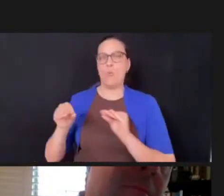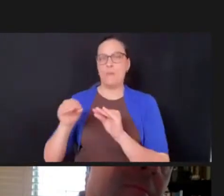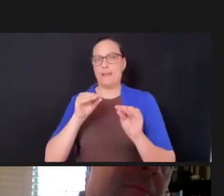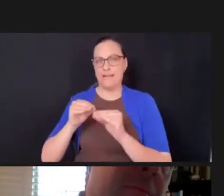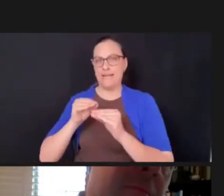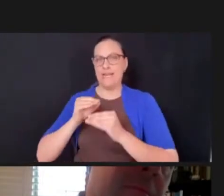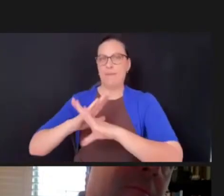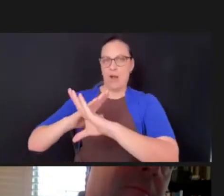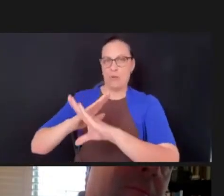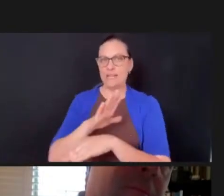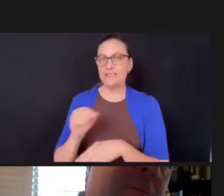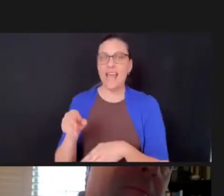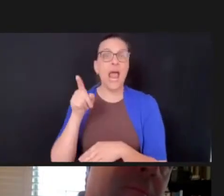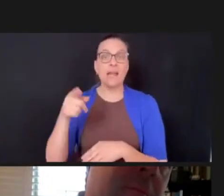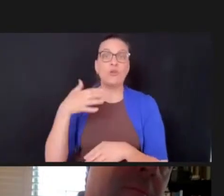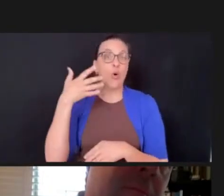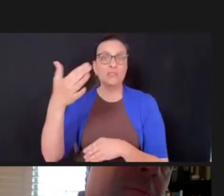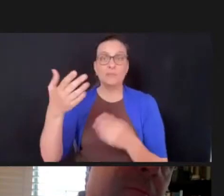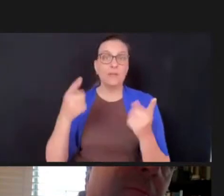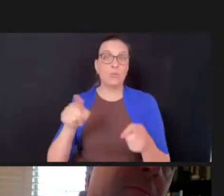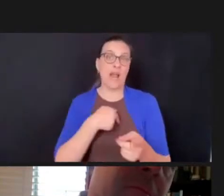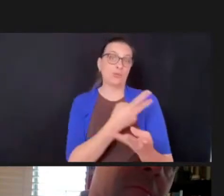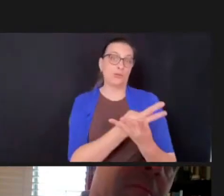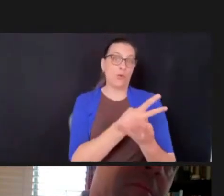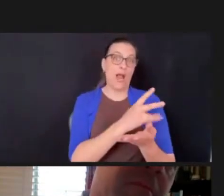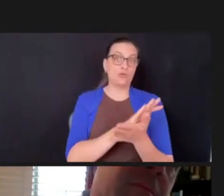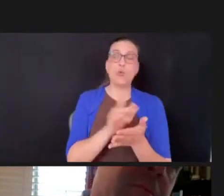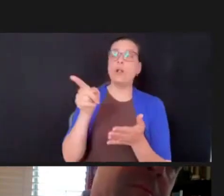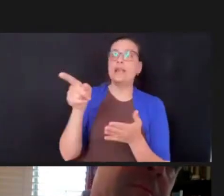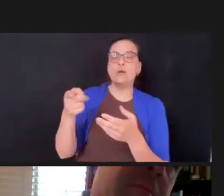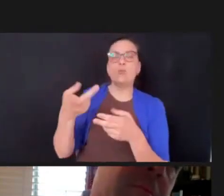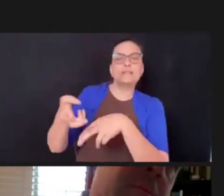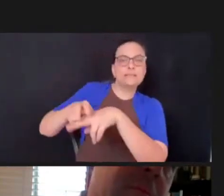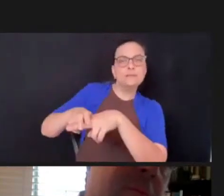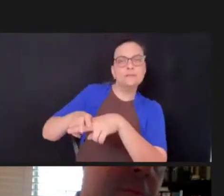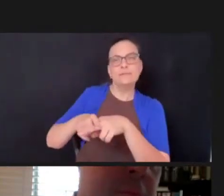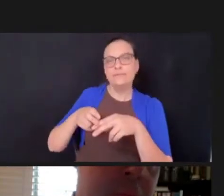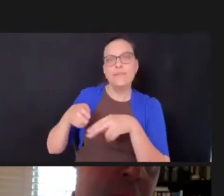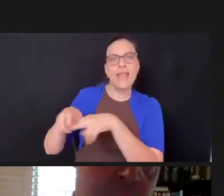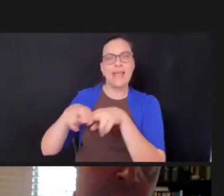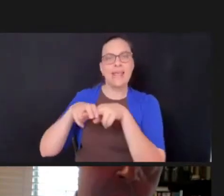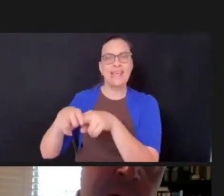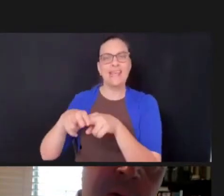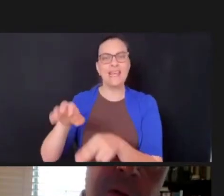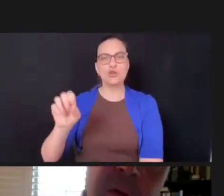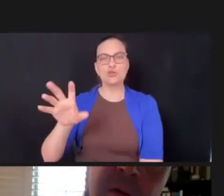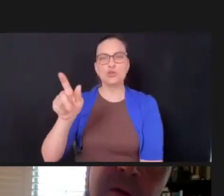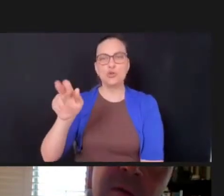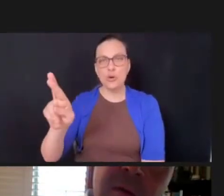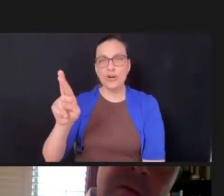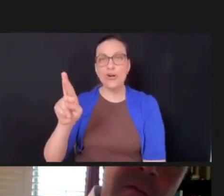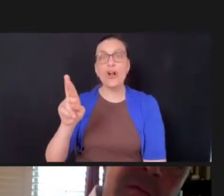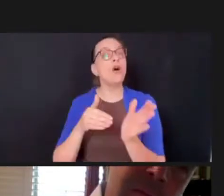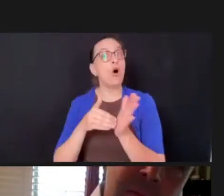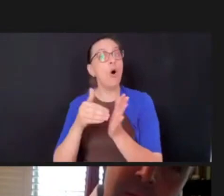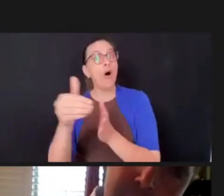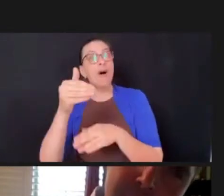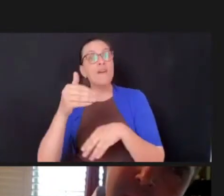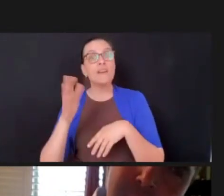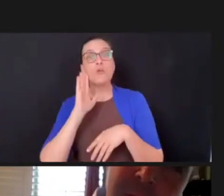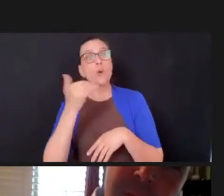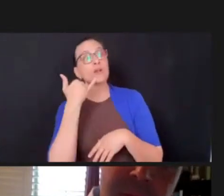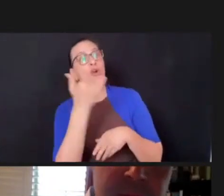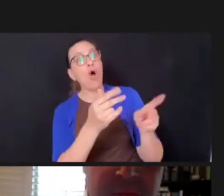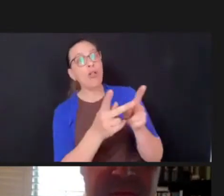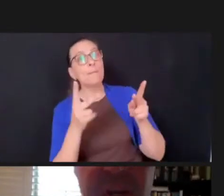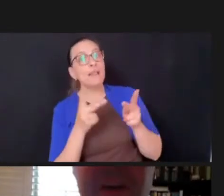I was in graduate school. And there were a number of times that we would call a place and they would say, oh, we're wheelchair accessible, except the